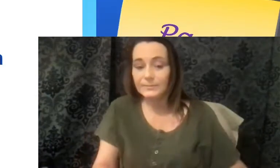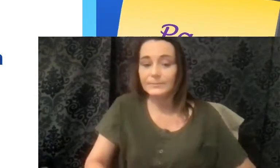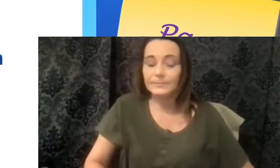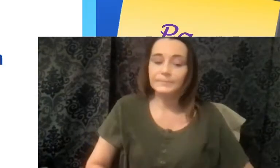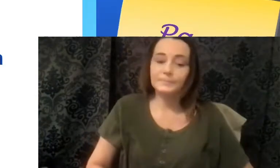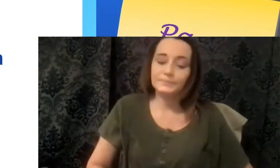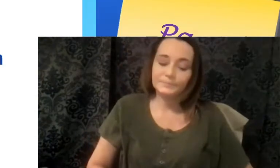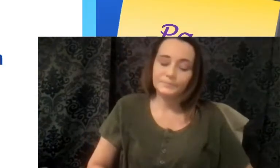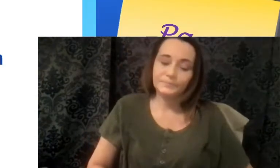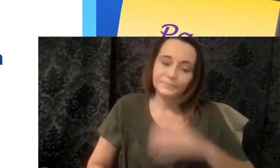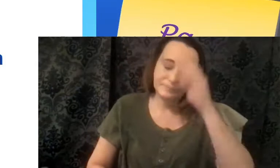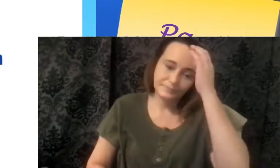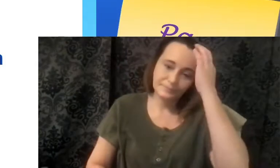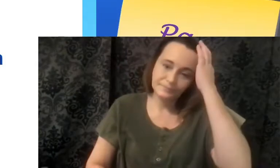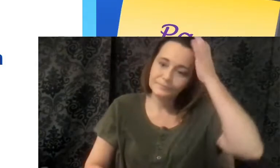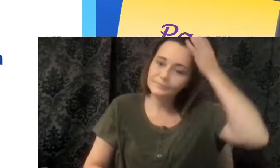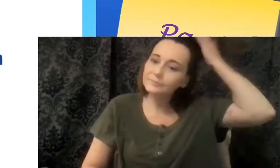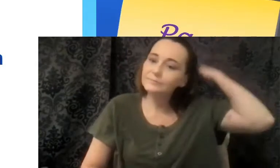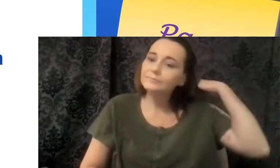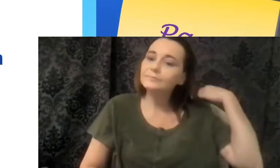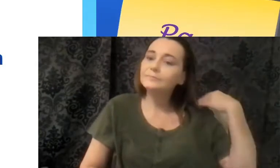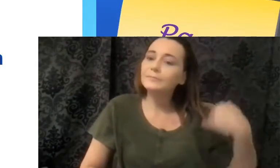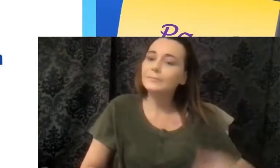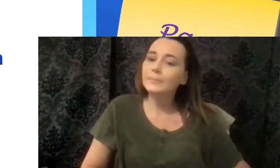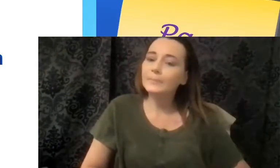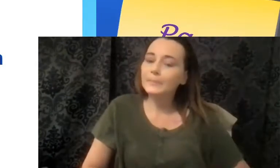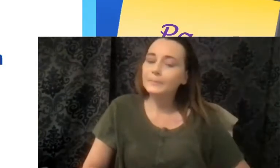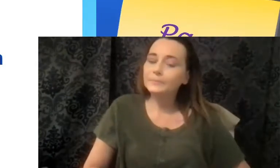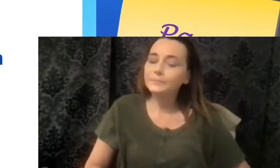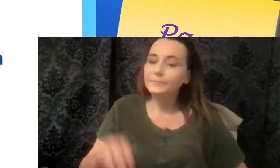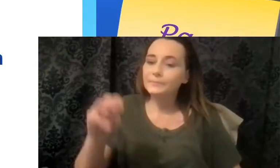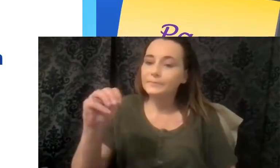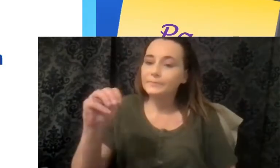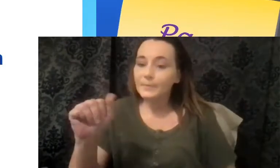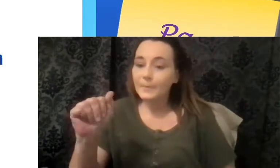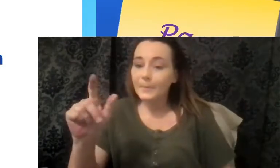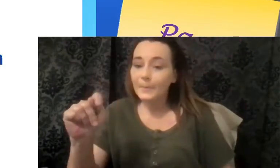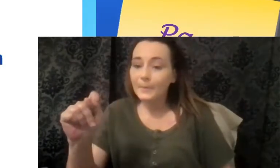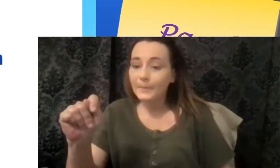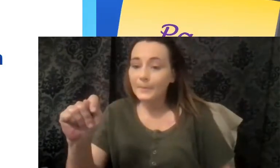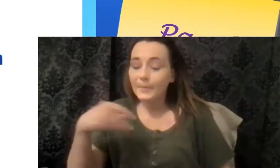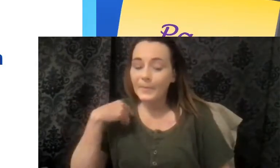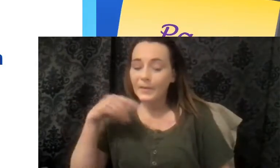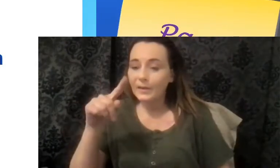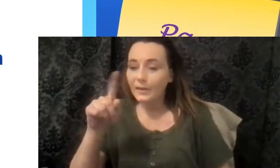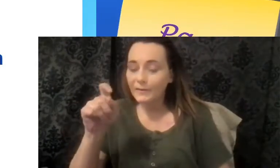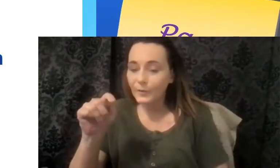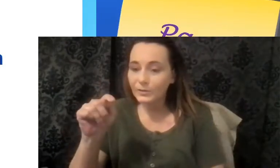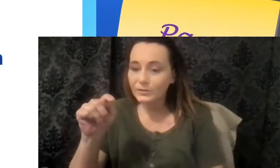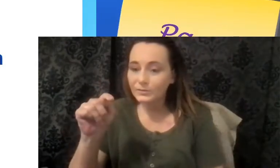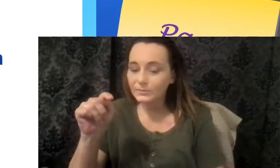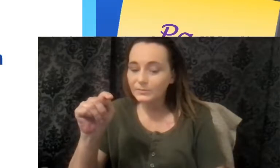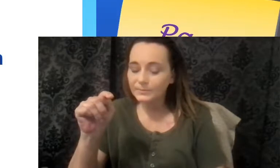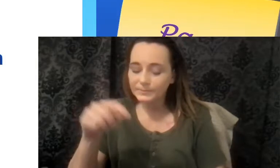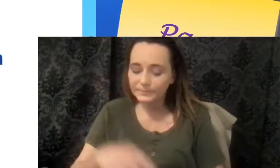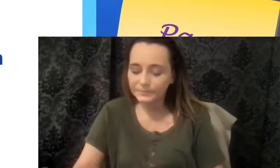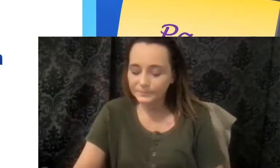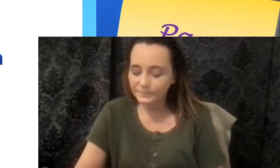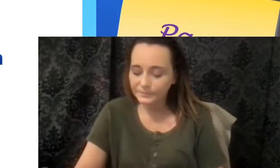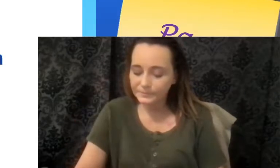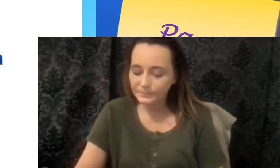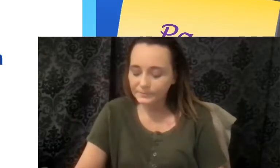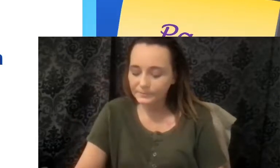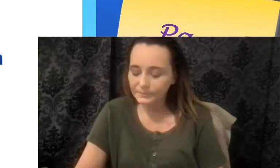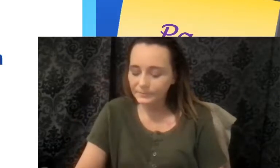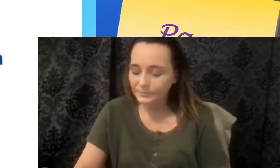going to get that. Thank you very much, Jeff. Okay, Matt, you have a question? Yeah, a member of my region brought a